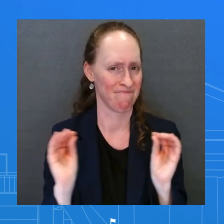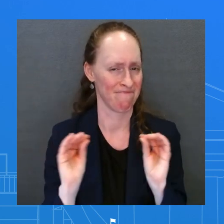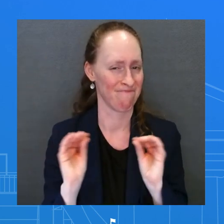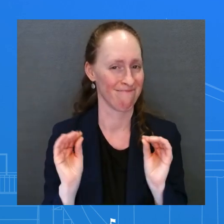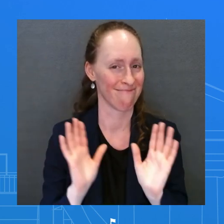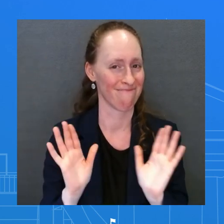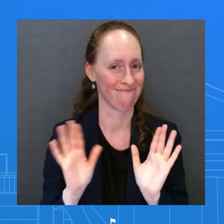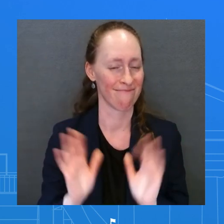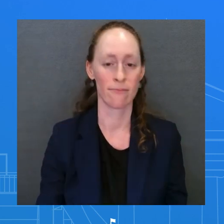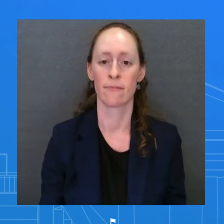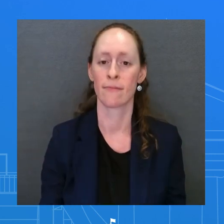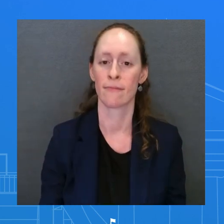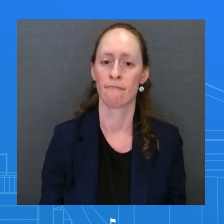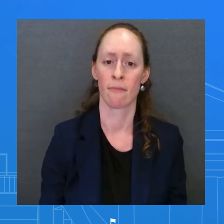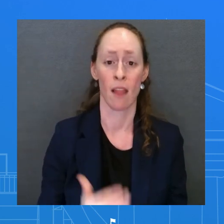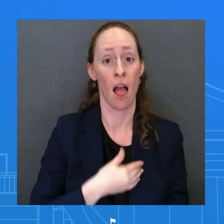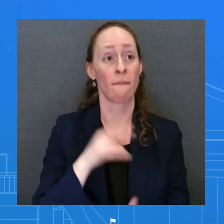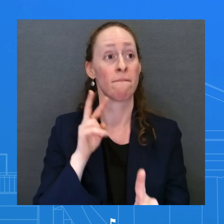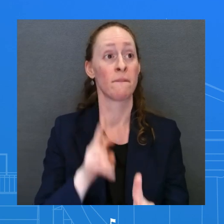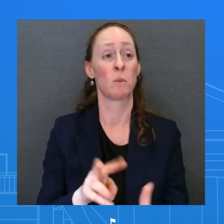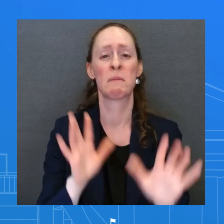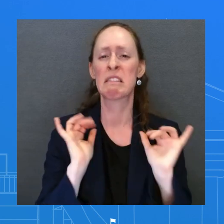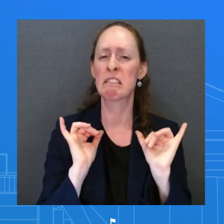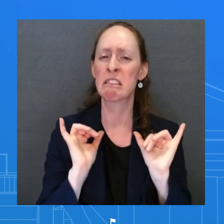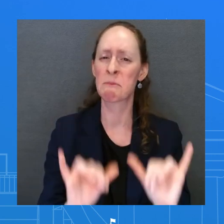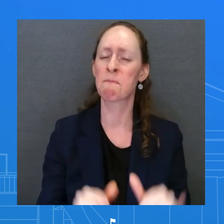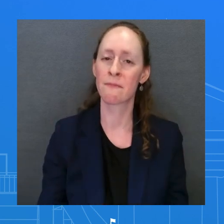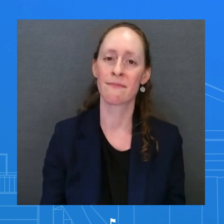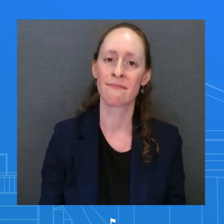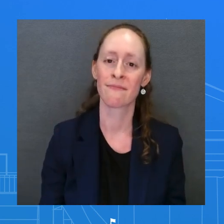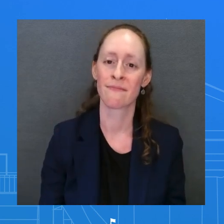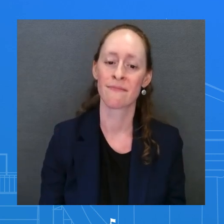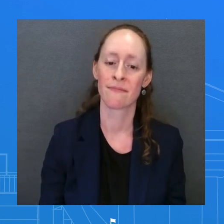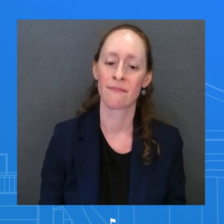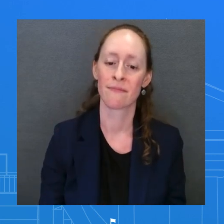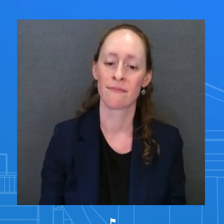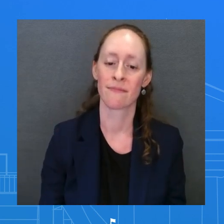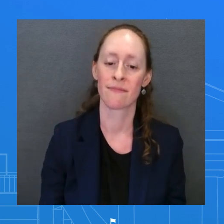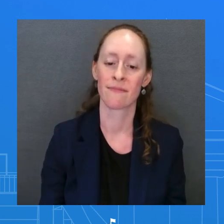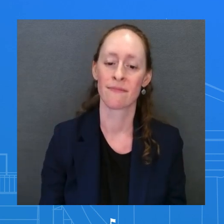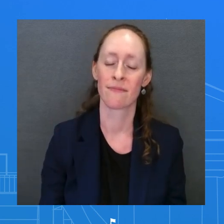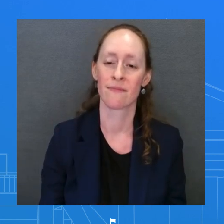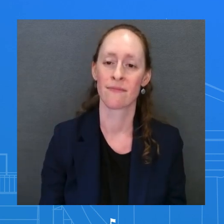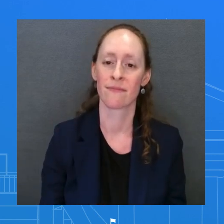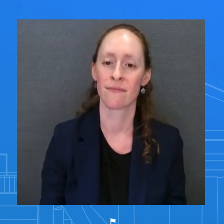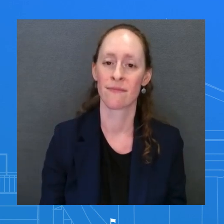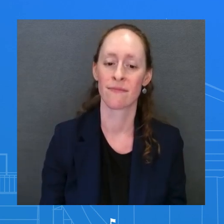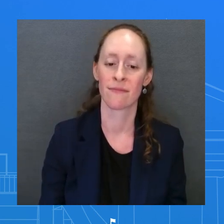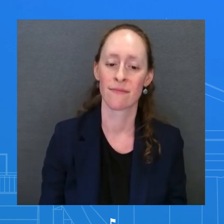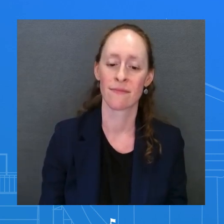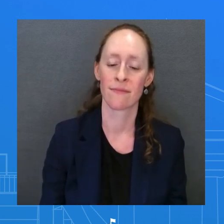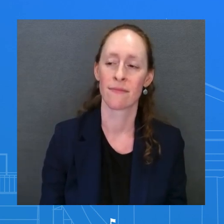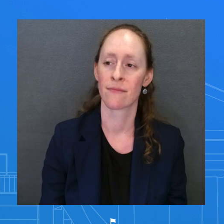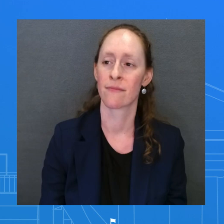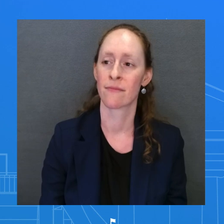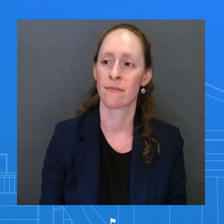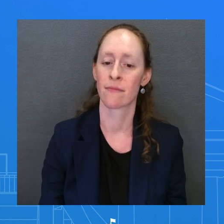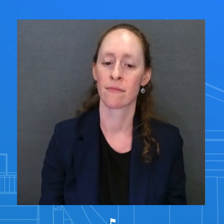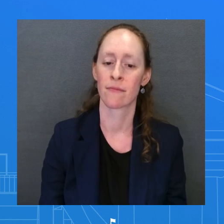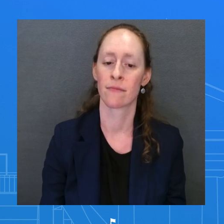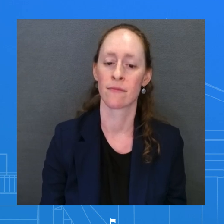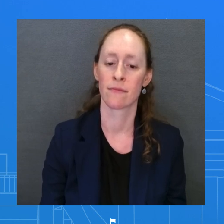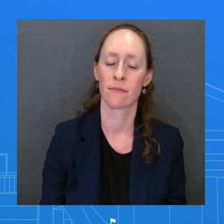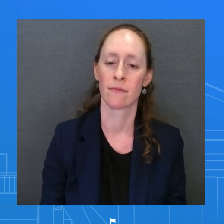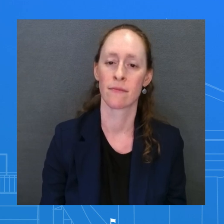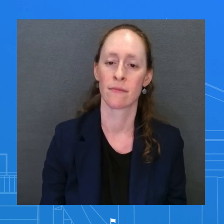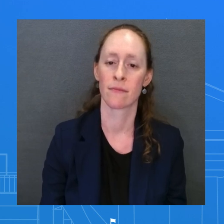it there. I'll take one more question. Go ahead, sir. Hey, Karine, thanks so much. I wanted to ask you if there